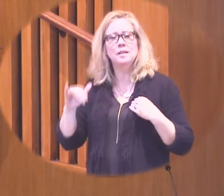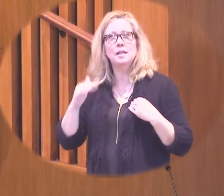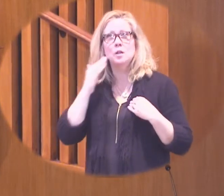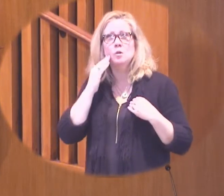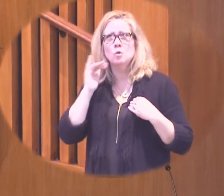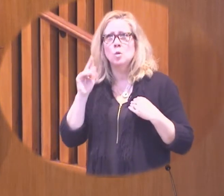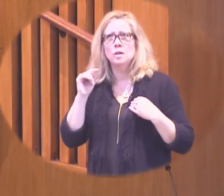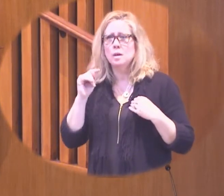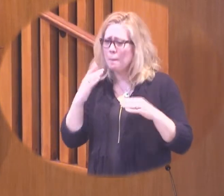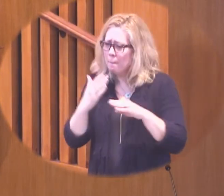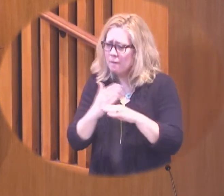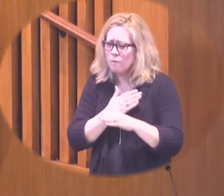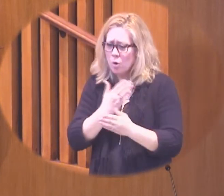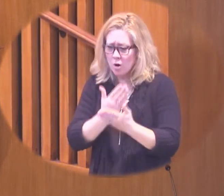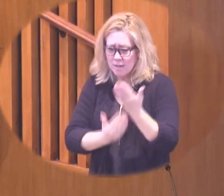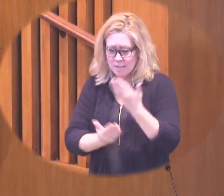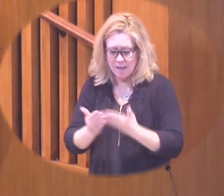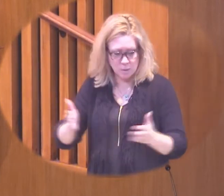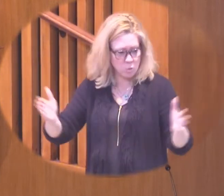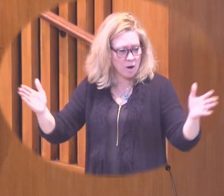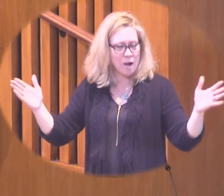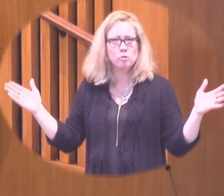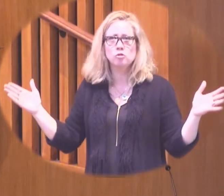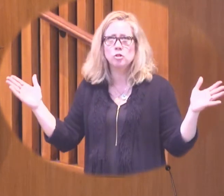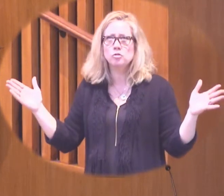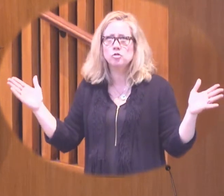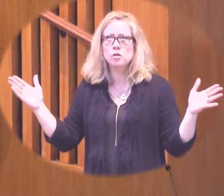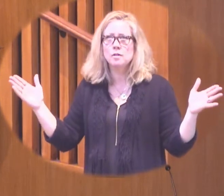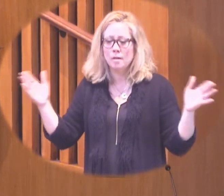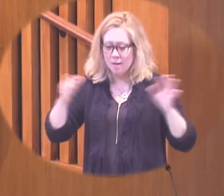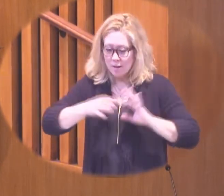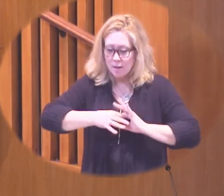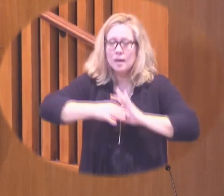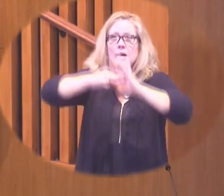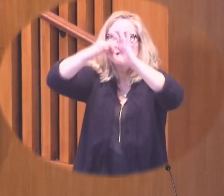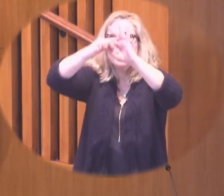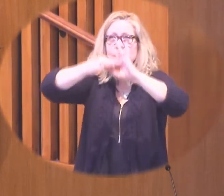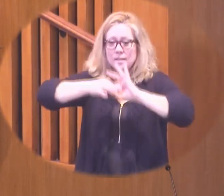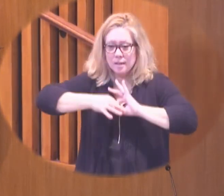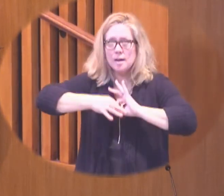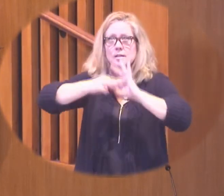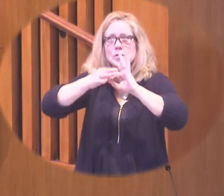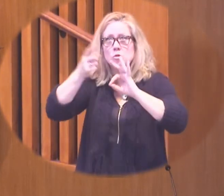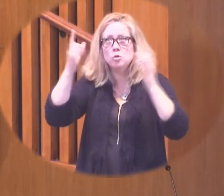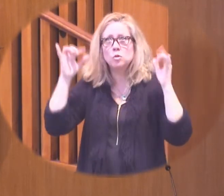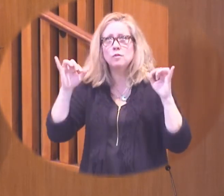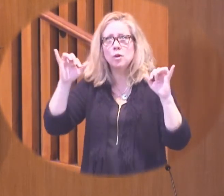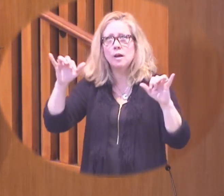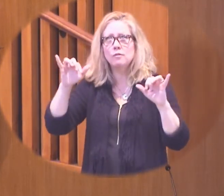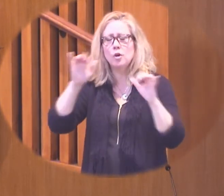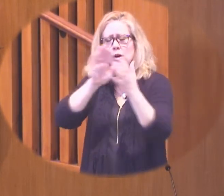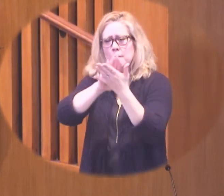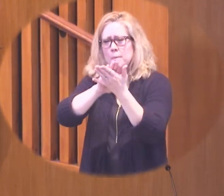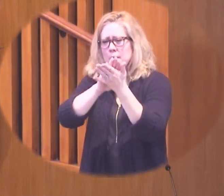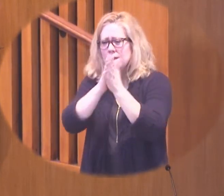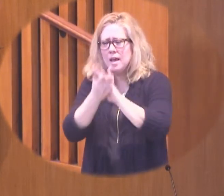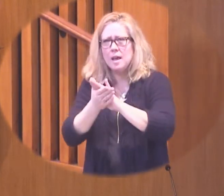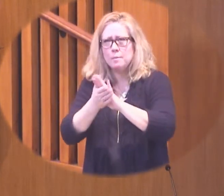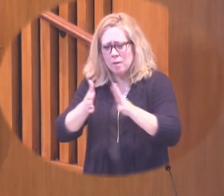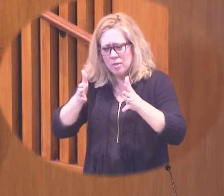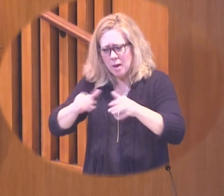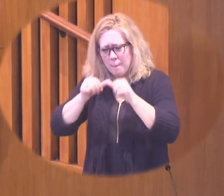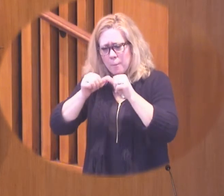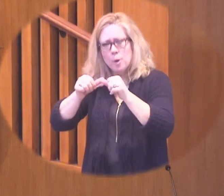arms were outstretched between heaven and earth to become that lasting sign of your